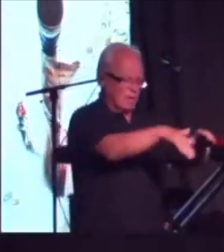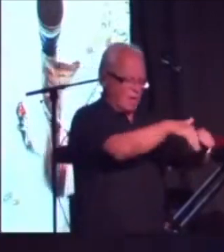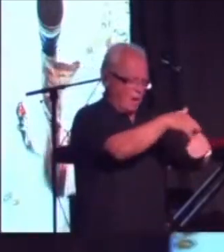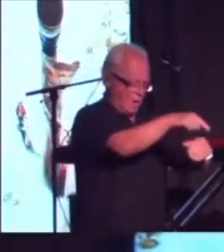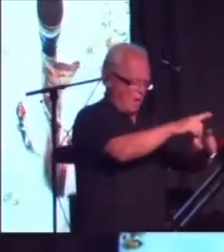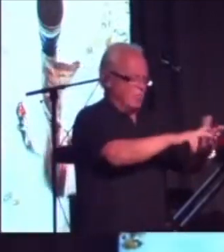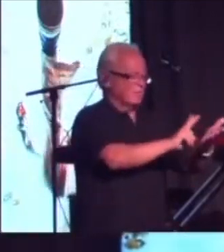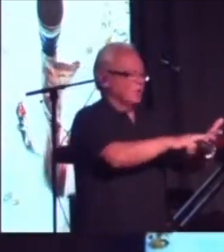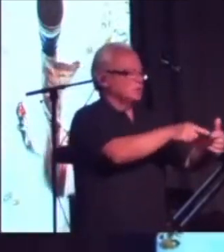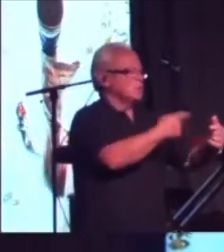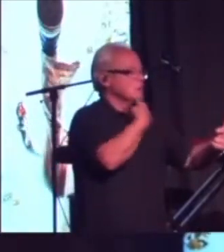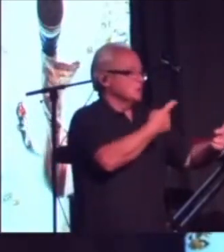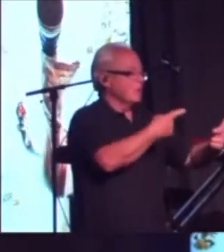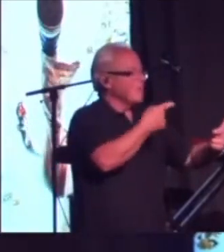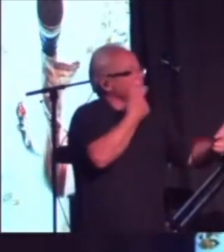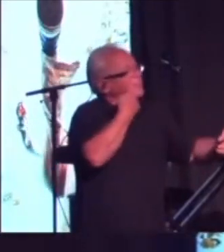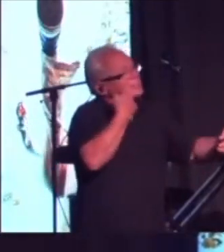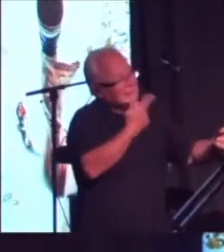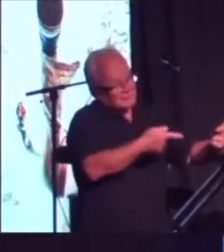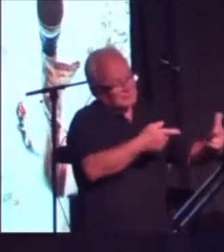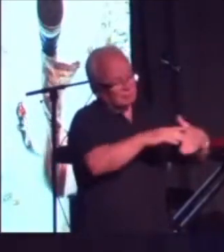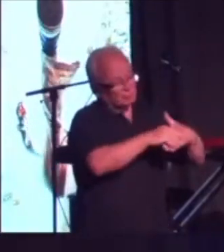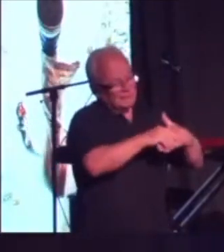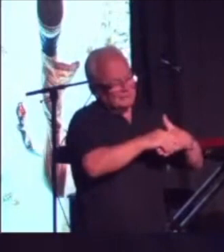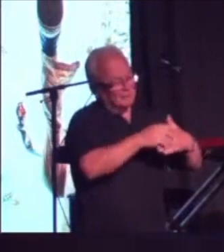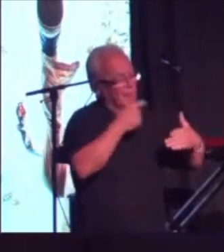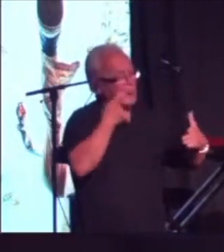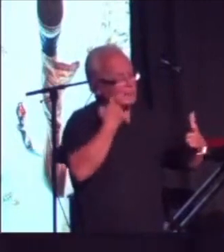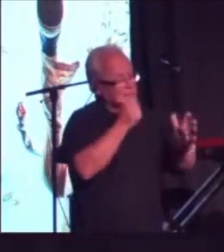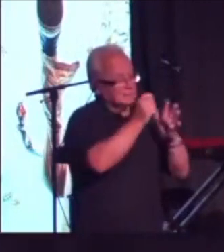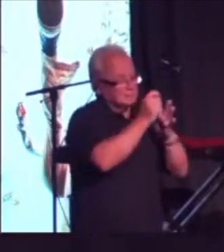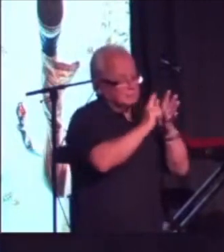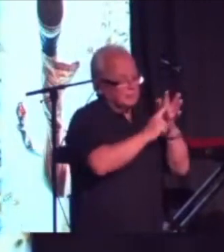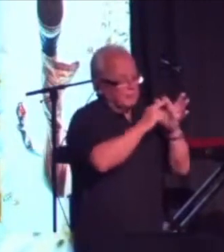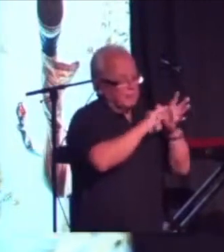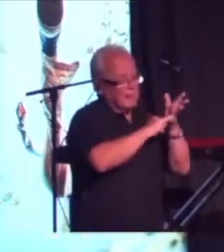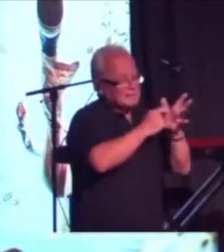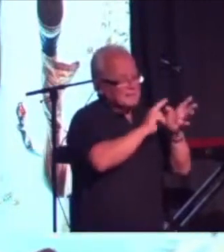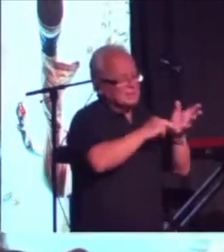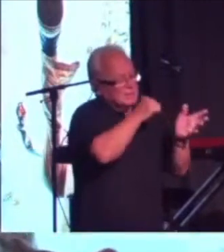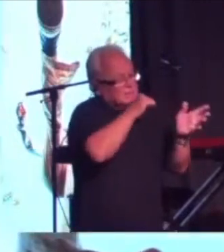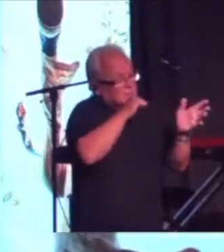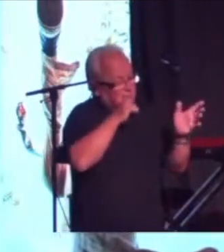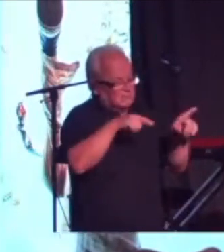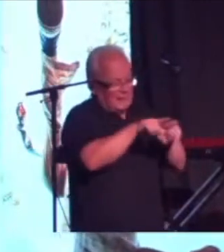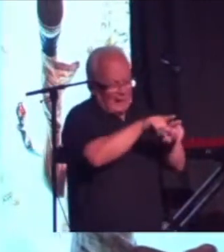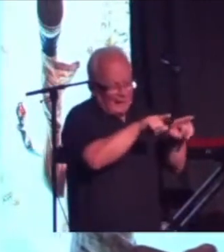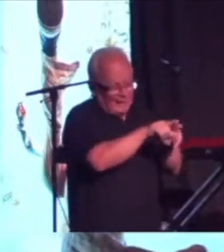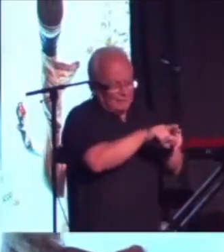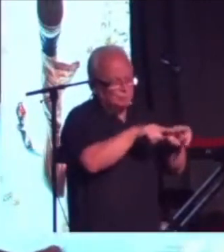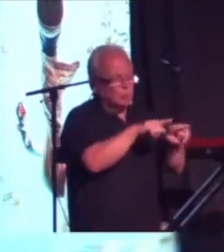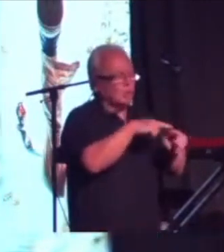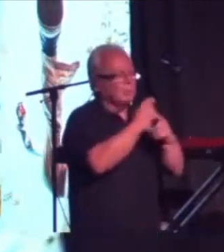your translations might have the pleasantness of a friend. Pleasantness or sweetness, it has to do in the original with